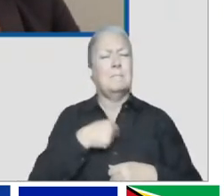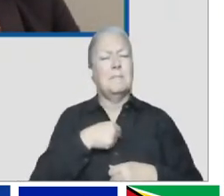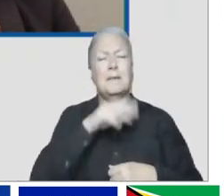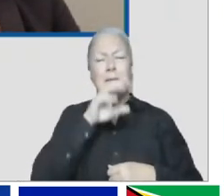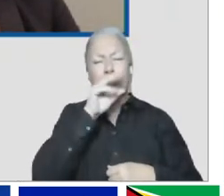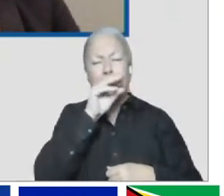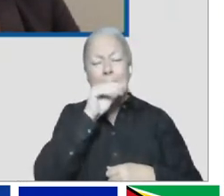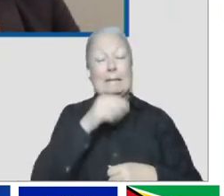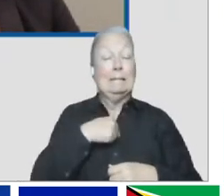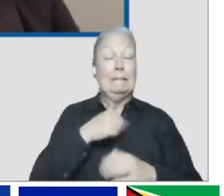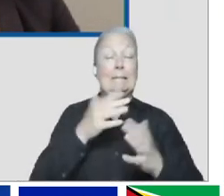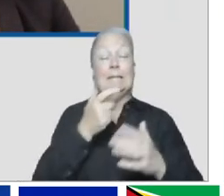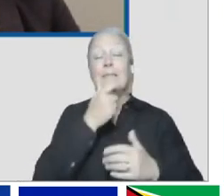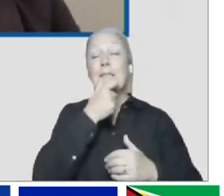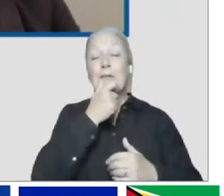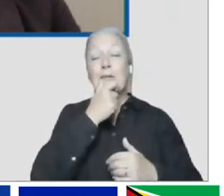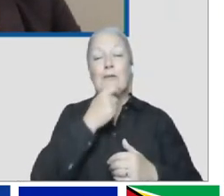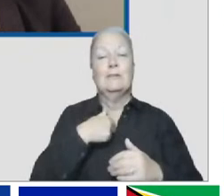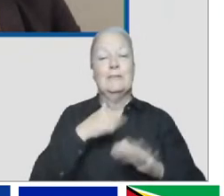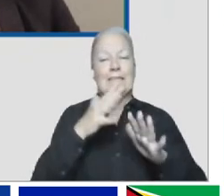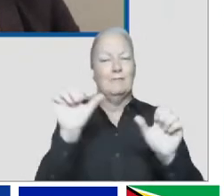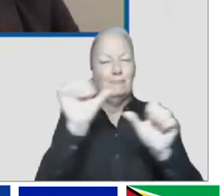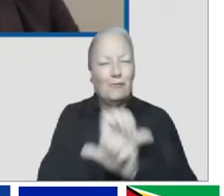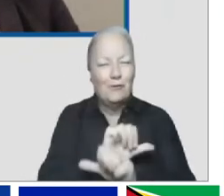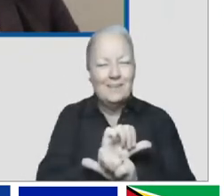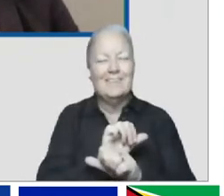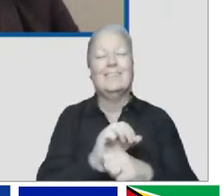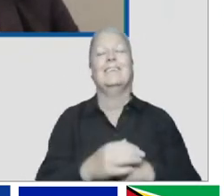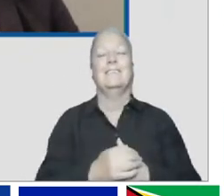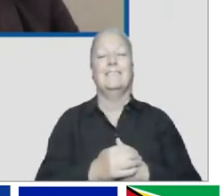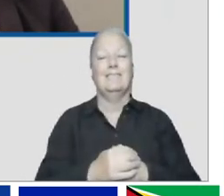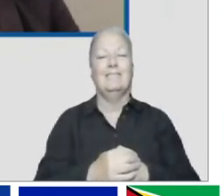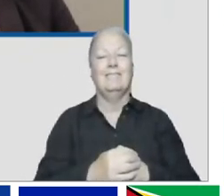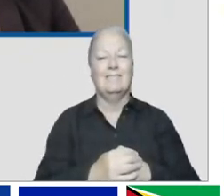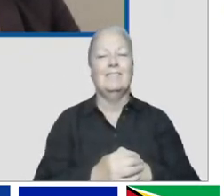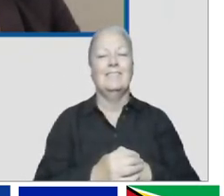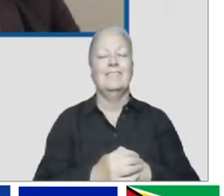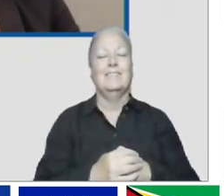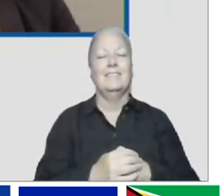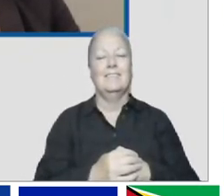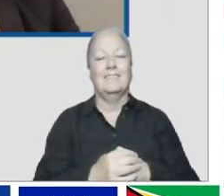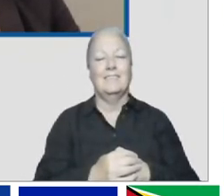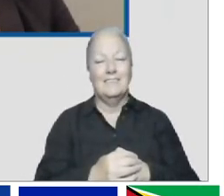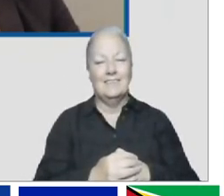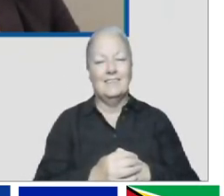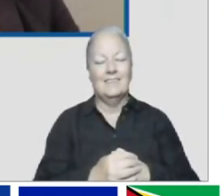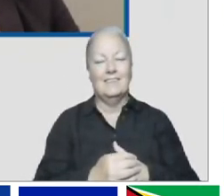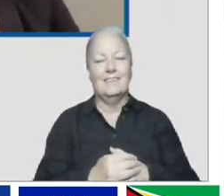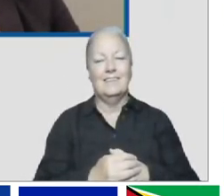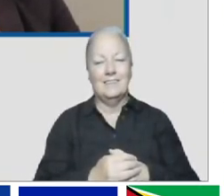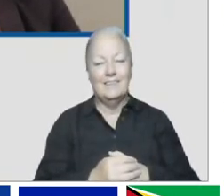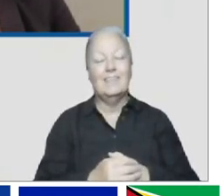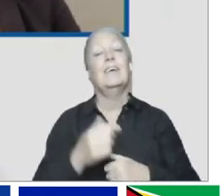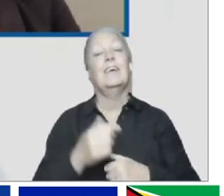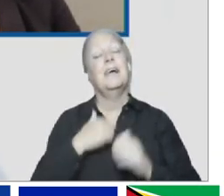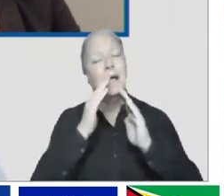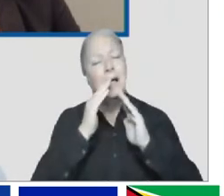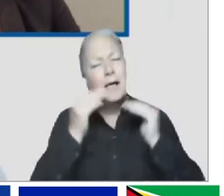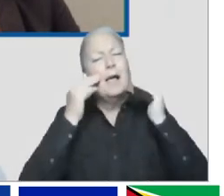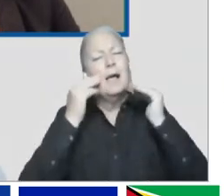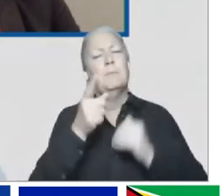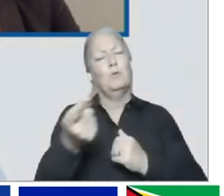how things are really pronounced. But it is I'm very grateful for your presence.